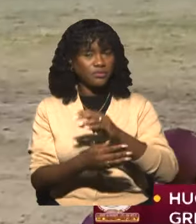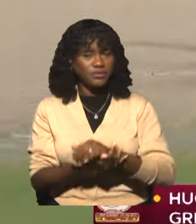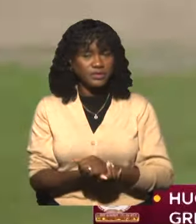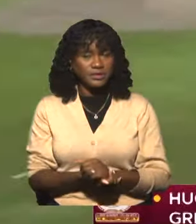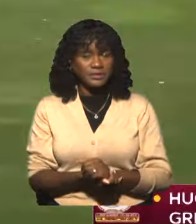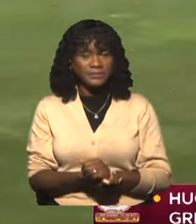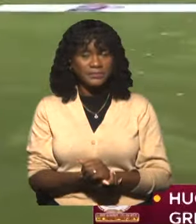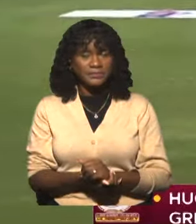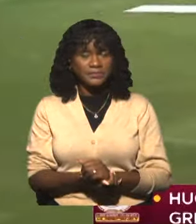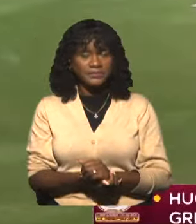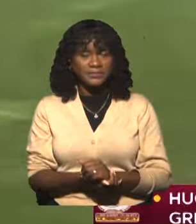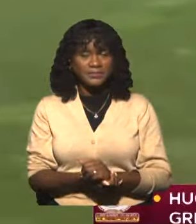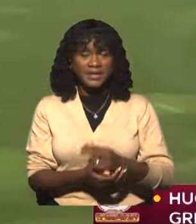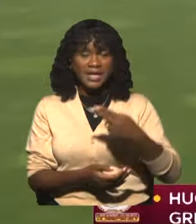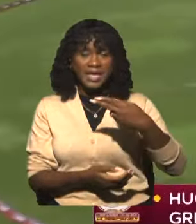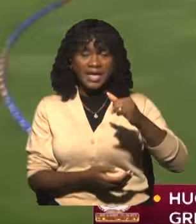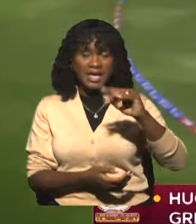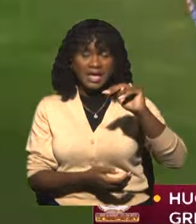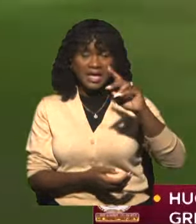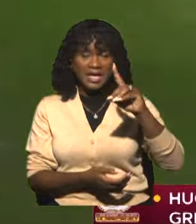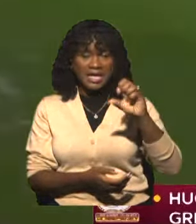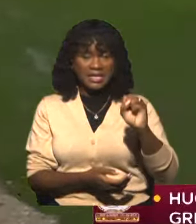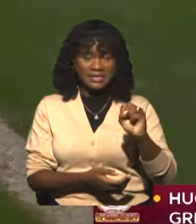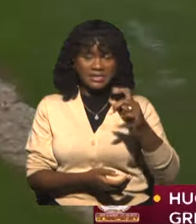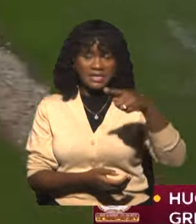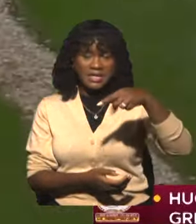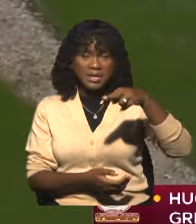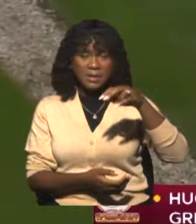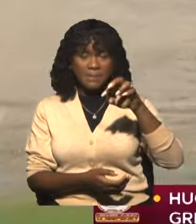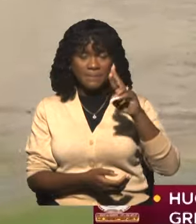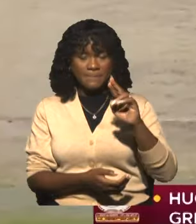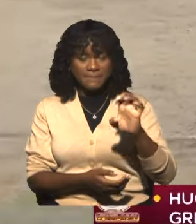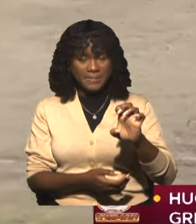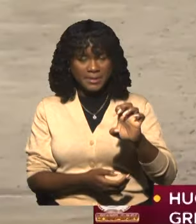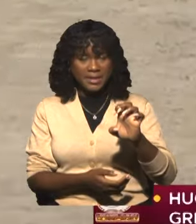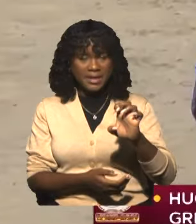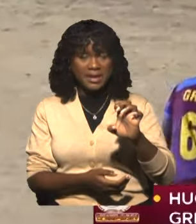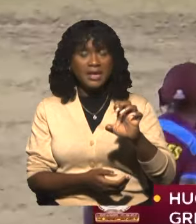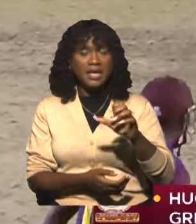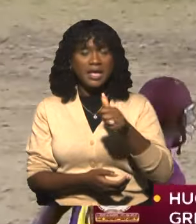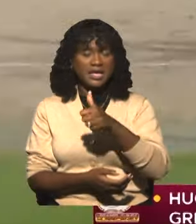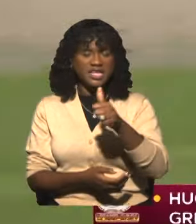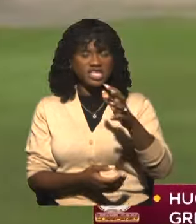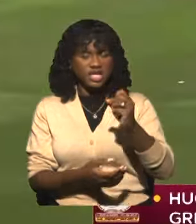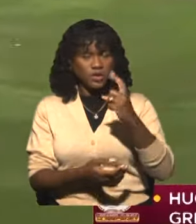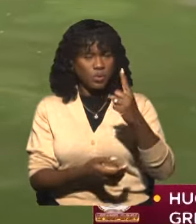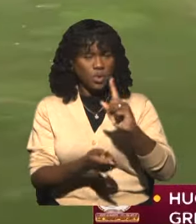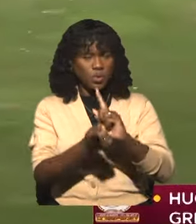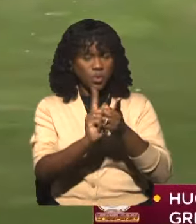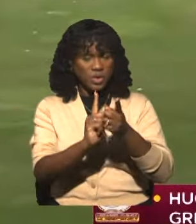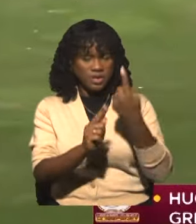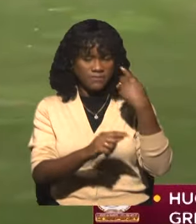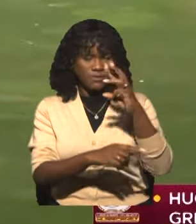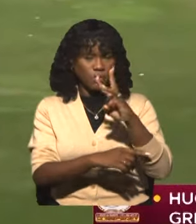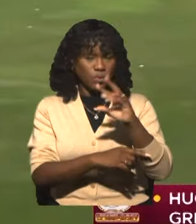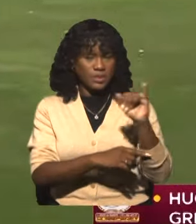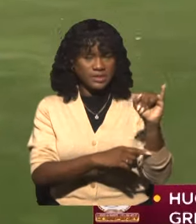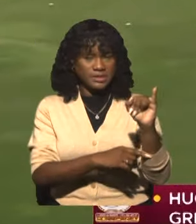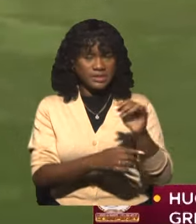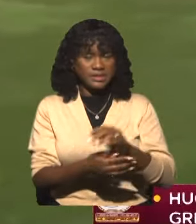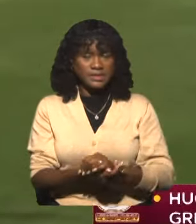the Red Force, Terence Hines, Carey Pierre and Yannick Karaya each had 1 wicket. In the earlier